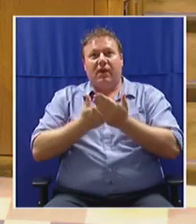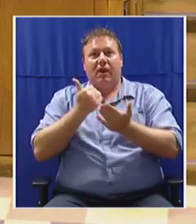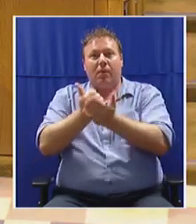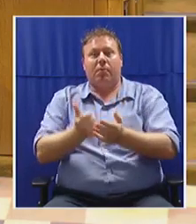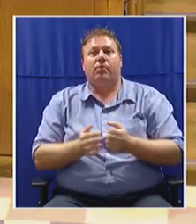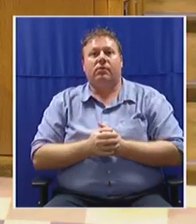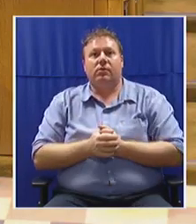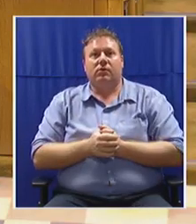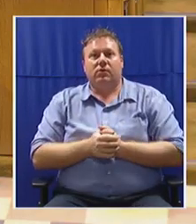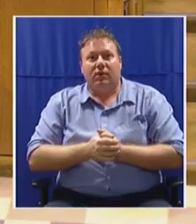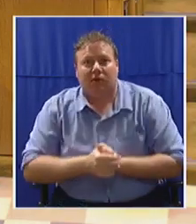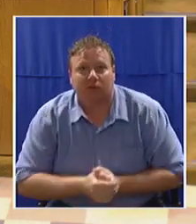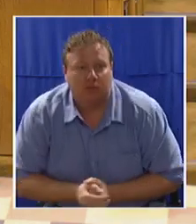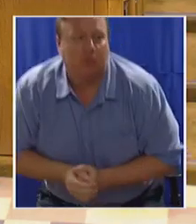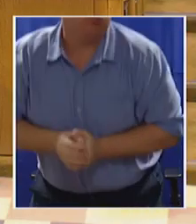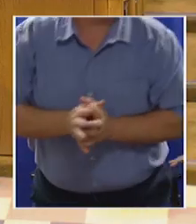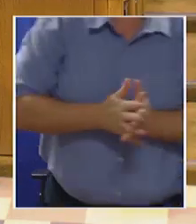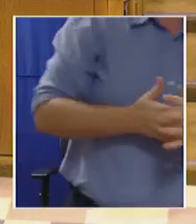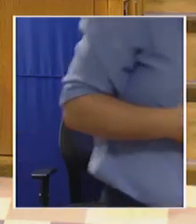The NFP.